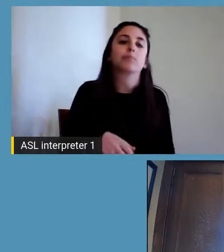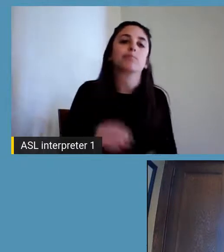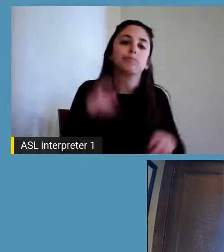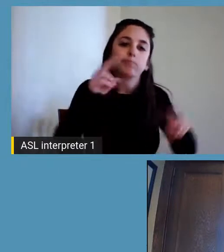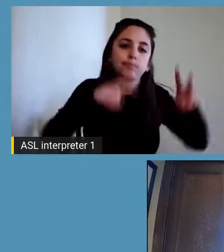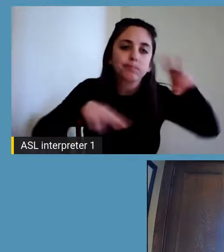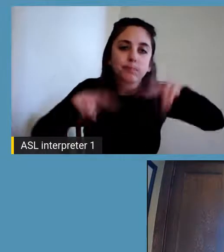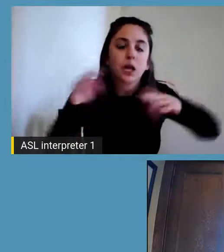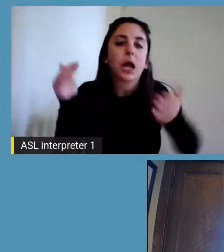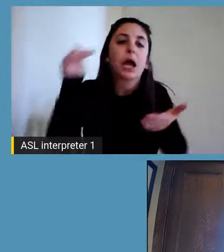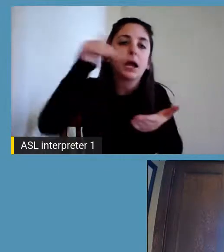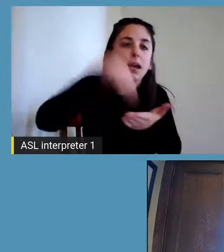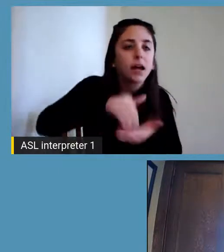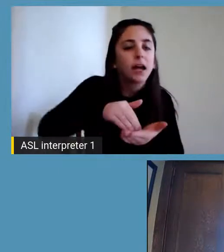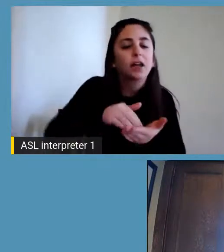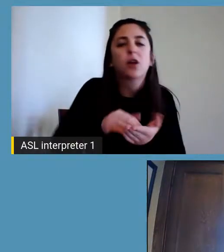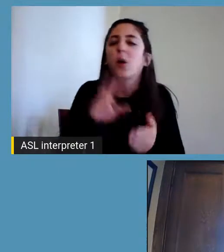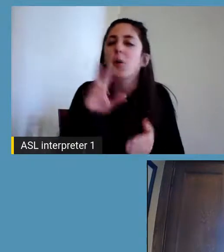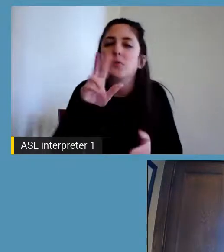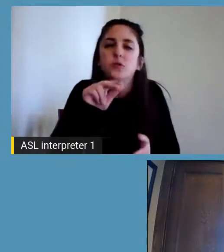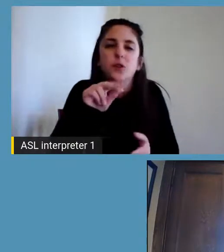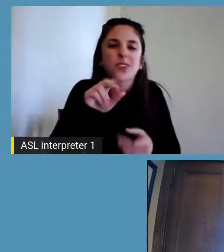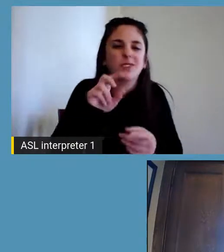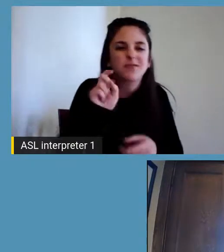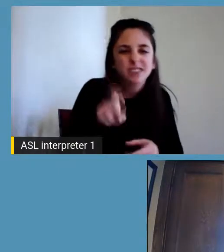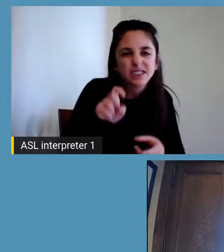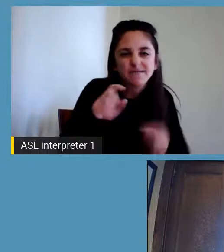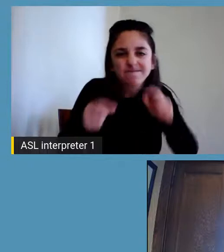to be this way. And